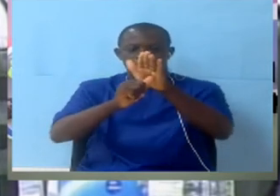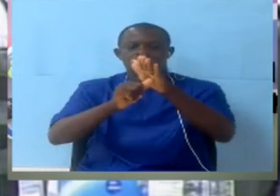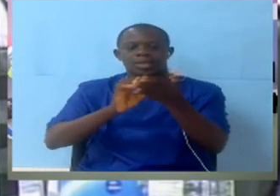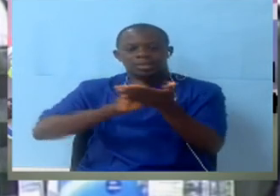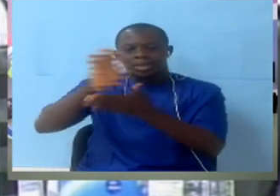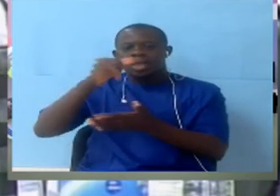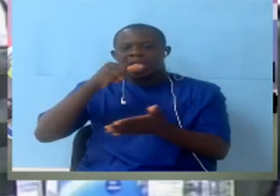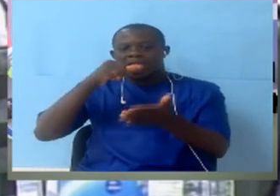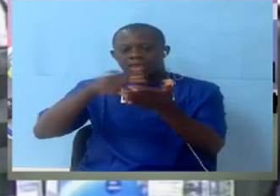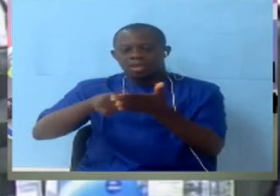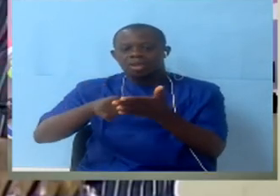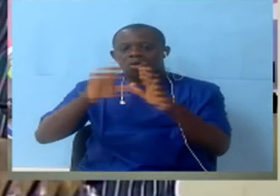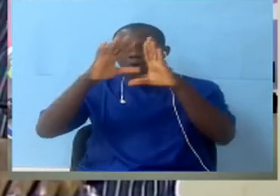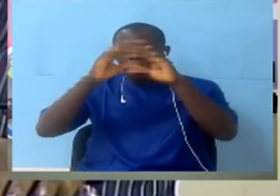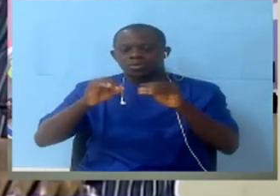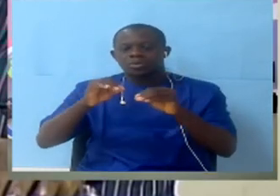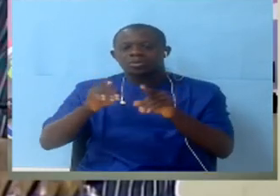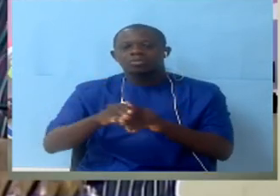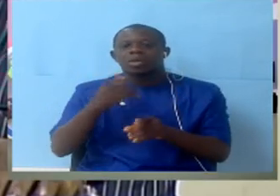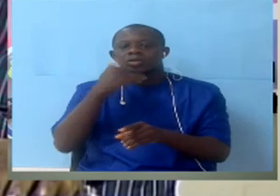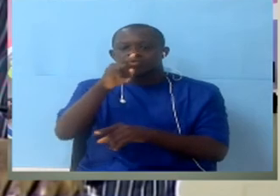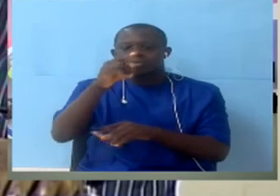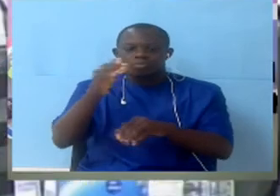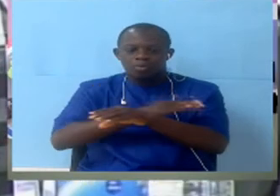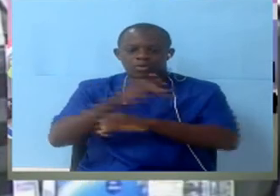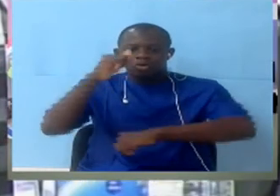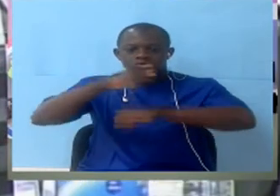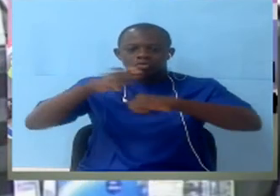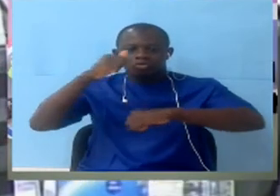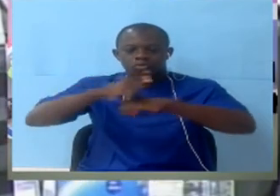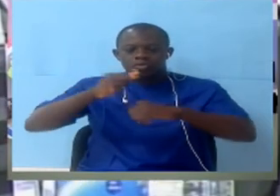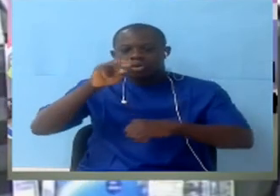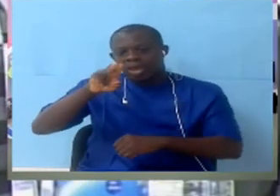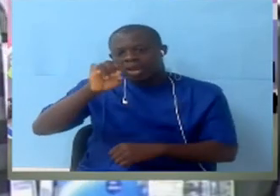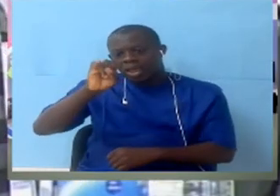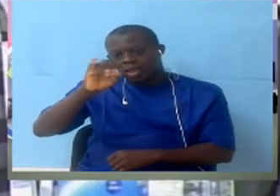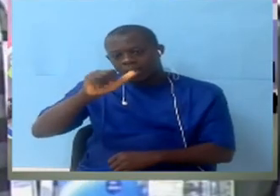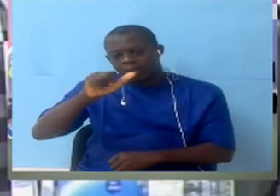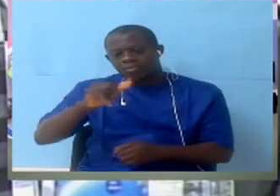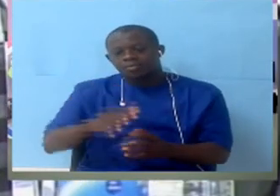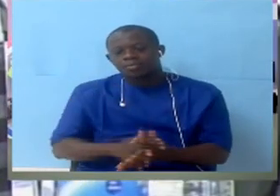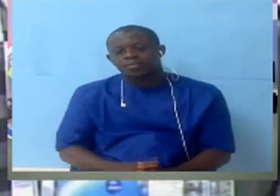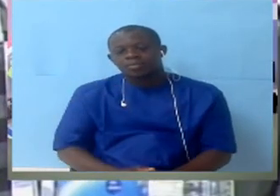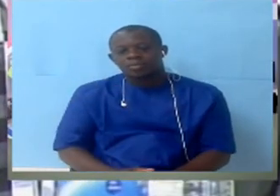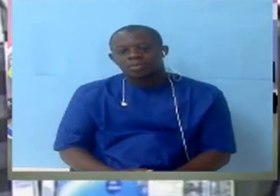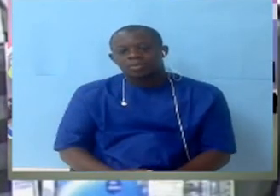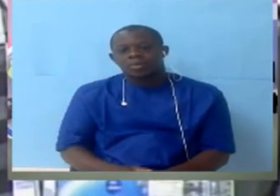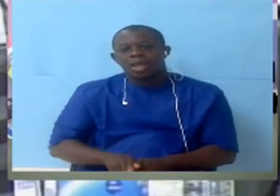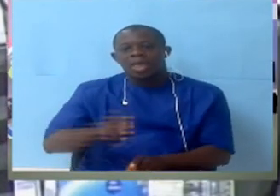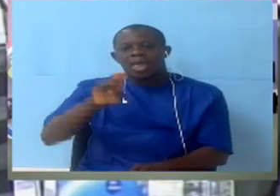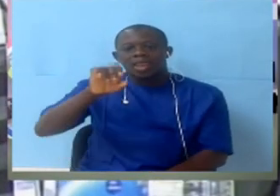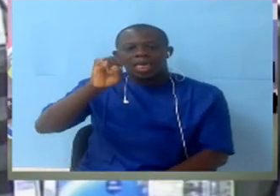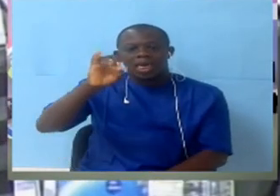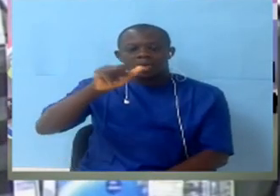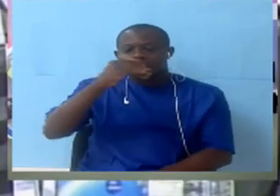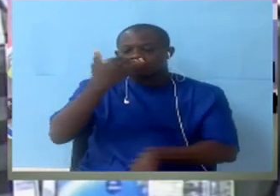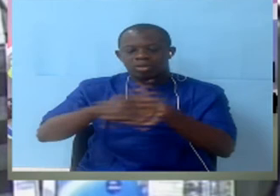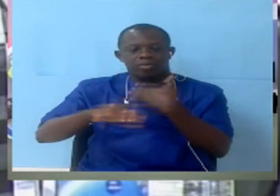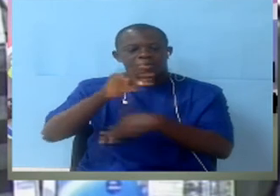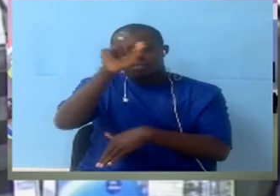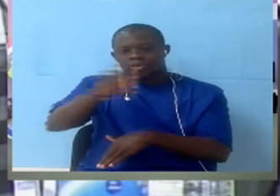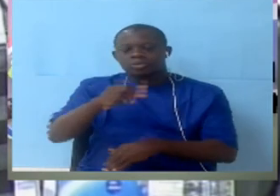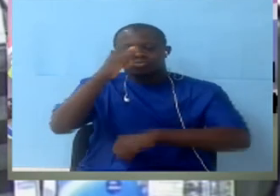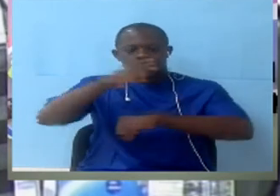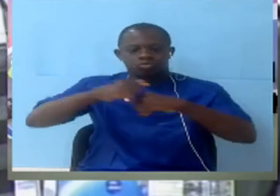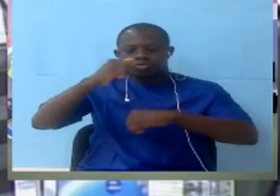office here. Were you tortured at the NIA? NIA, ye bouté là. No, NIA, mon ne m'a torturé NIA. Nobody ever tortured me